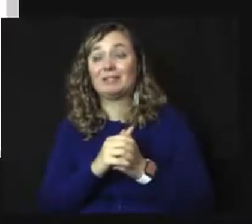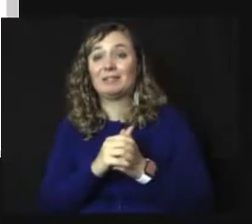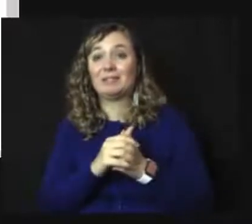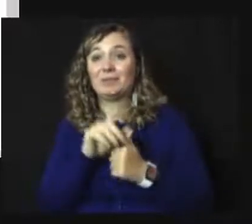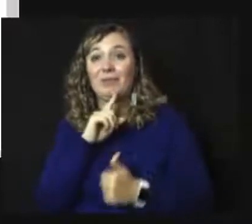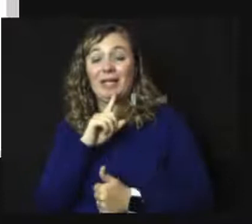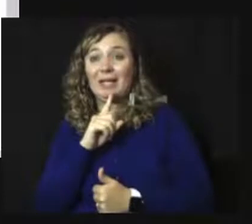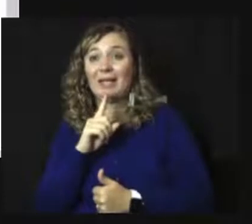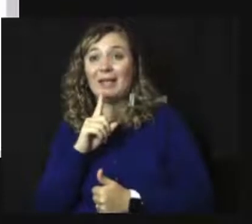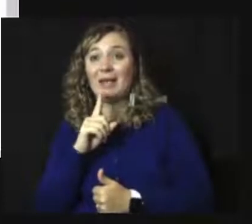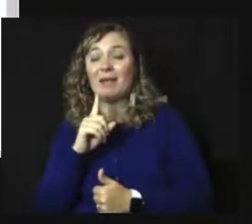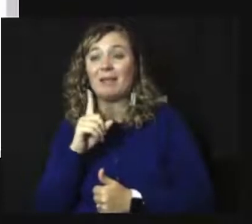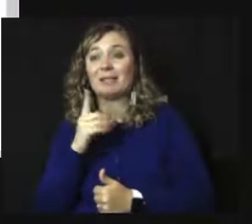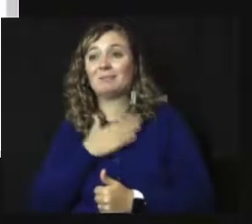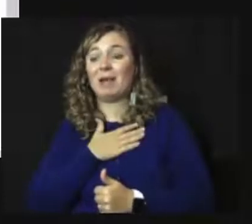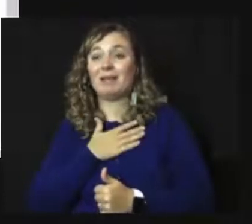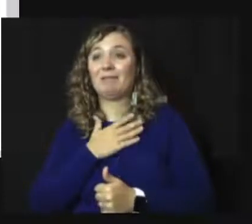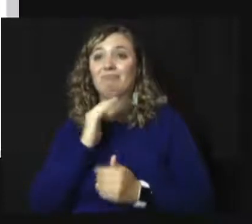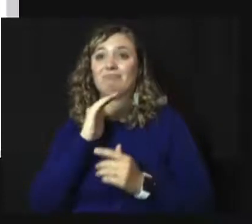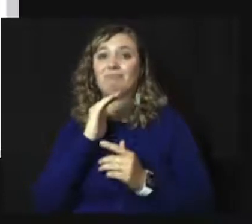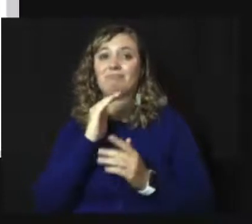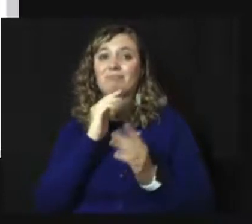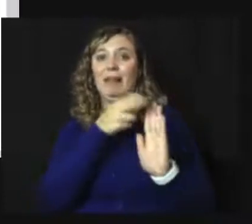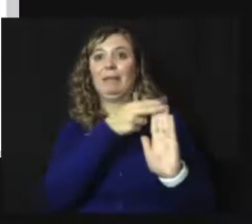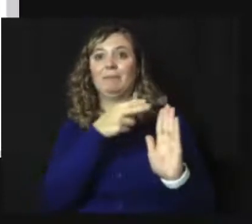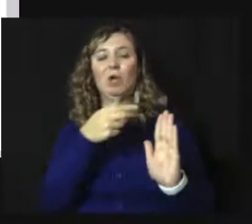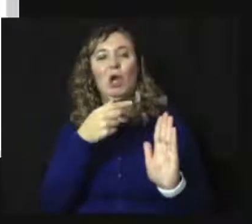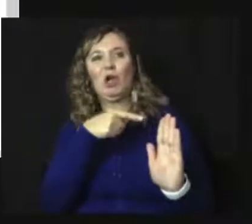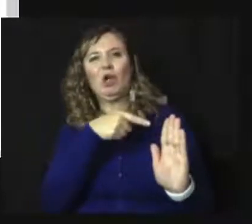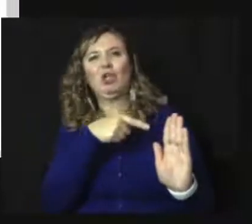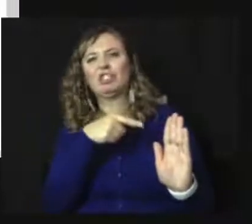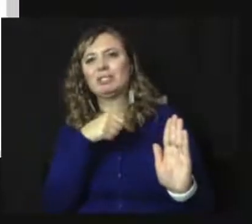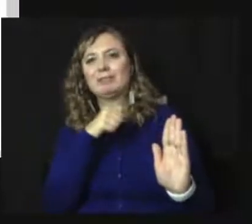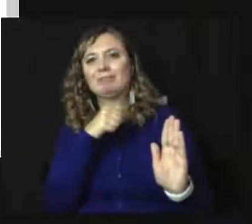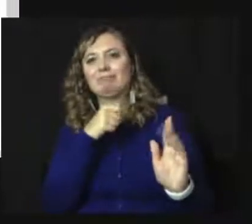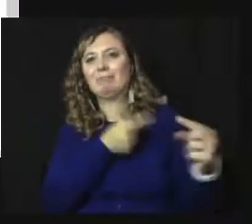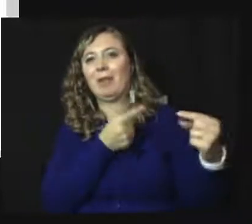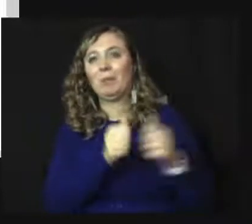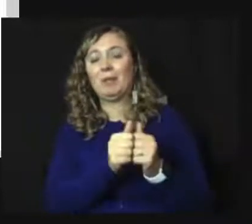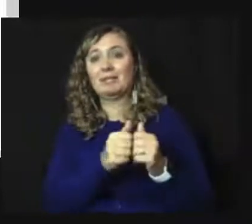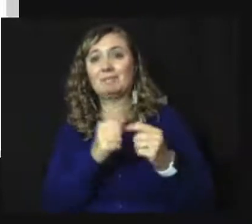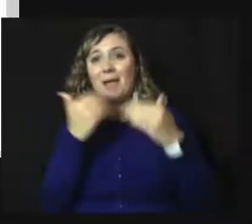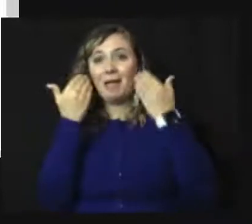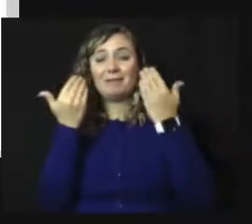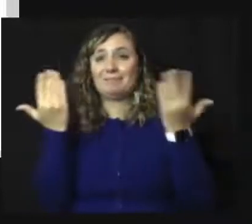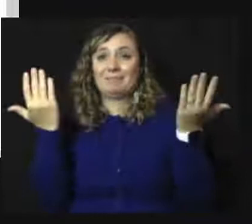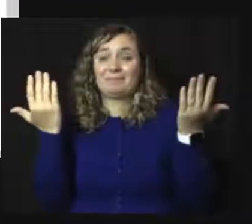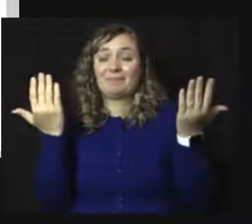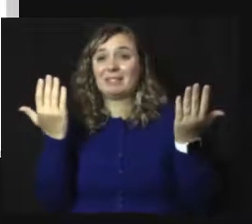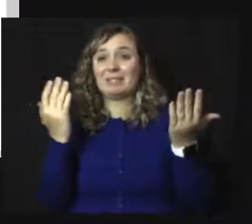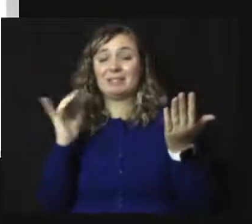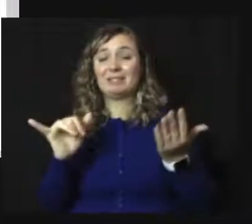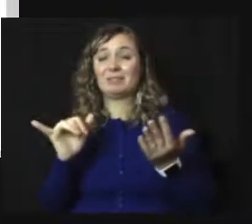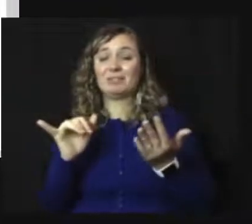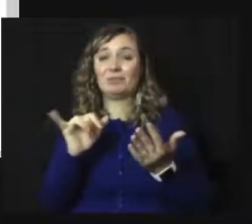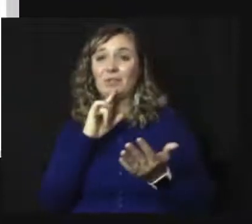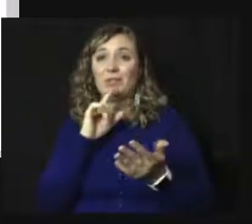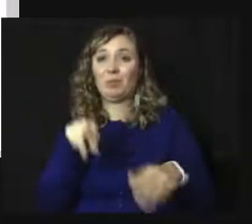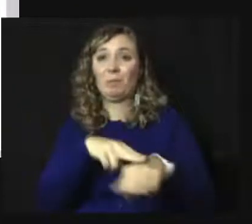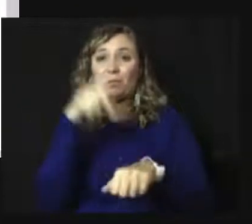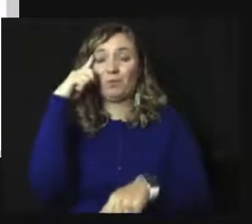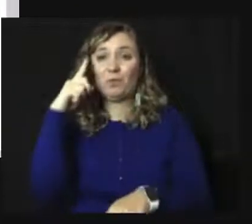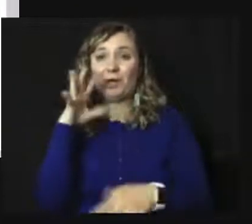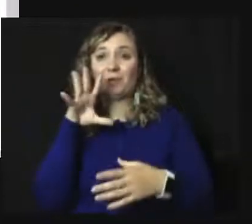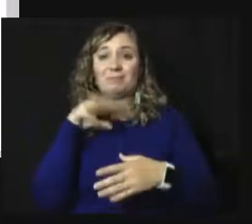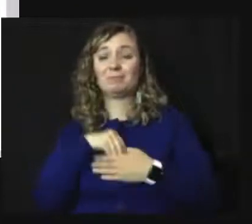smiles, but for some people it's like or whatever, you know what I mean? And it's just like, that is just kind of a normal part of being autistic. And it's kind of cool